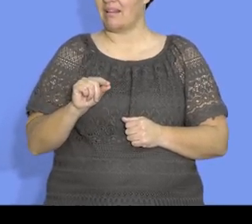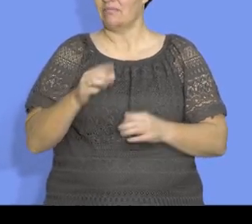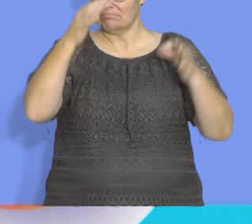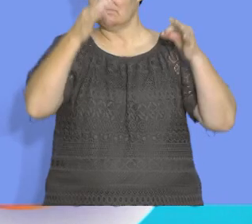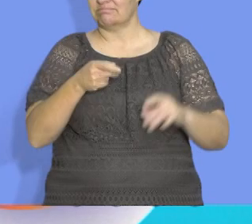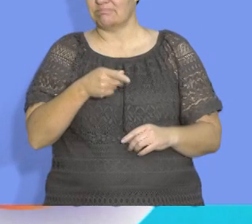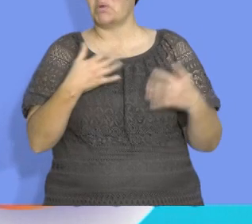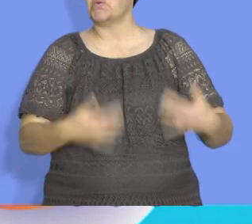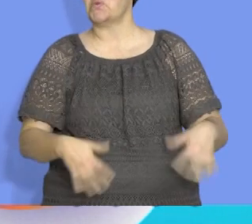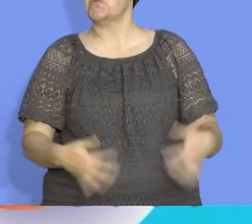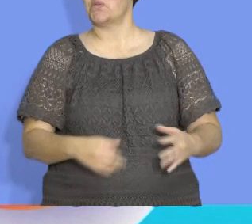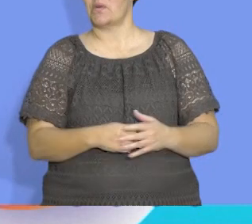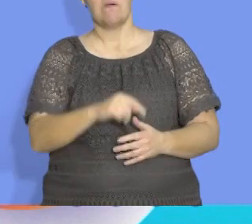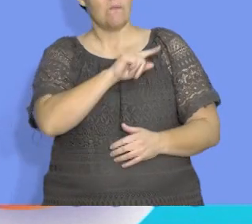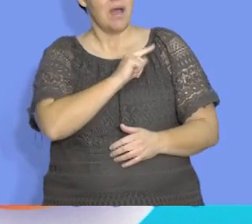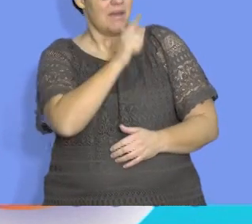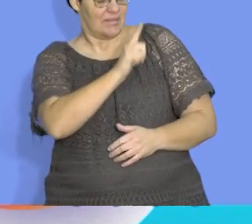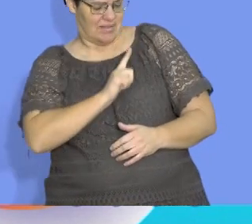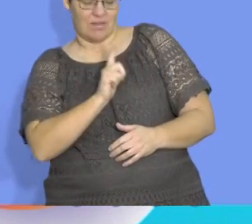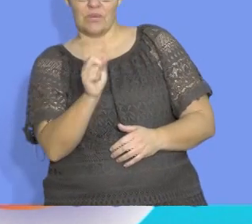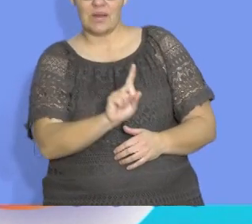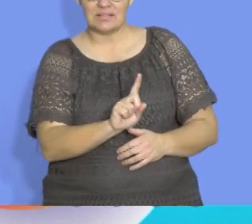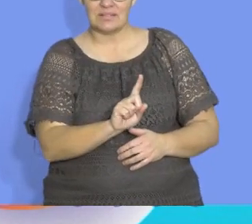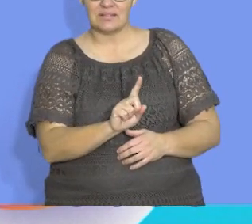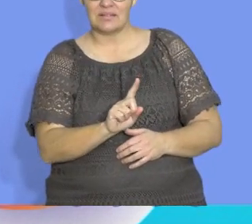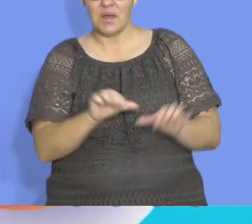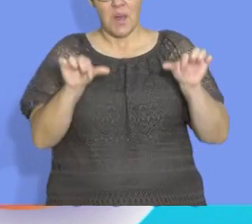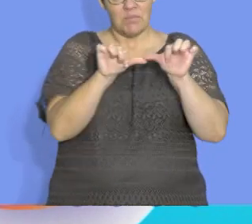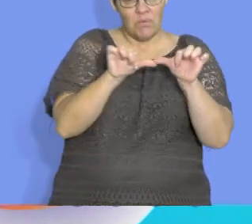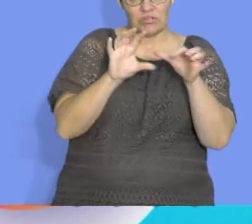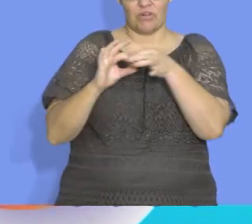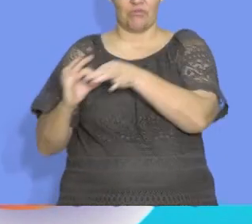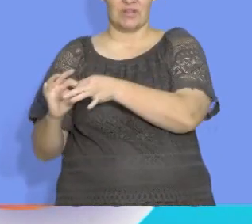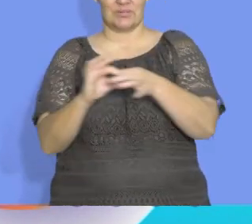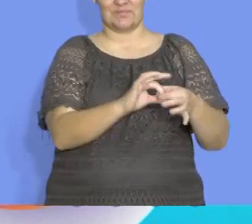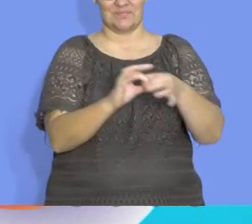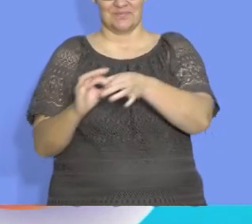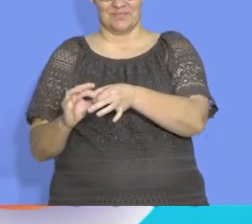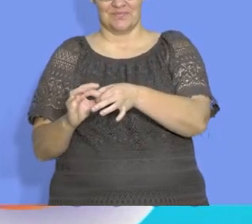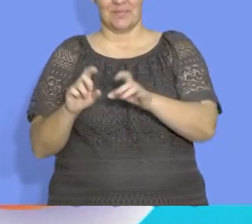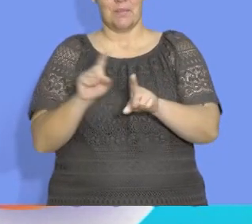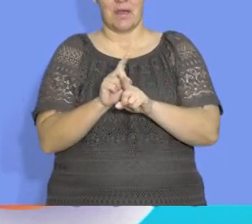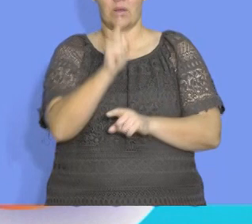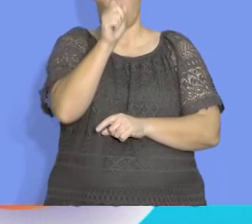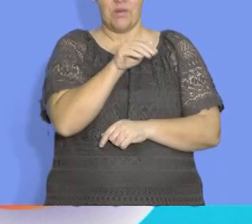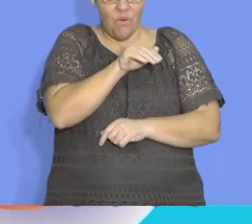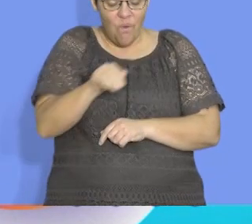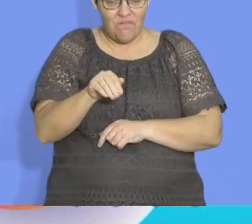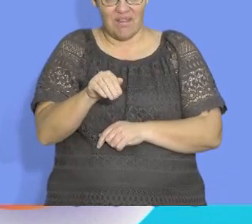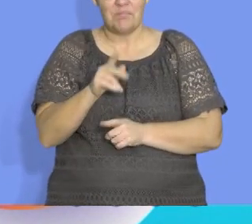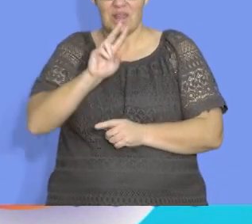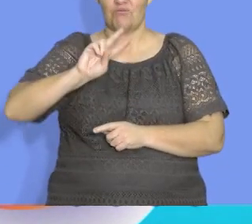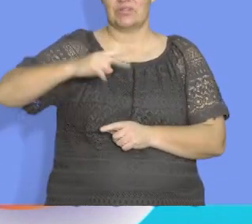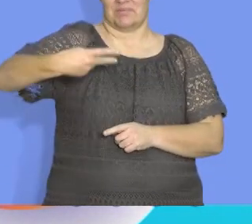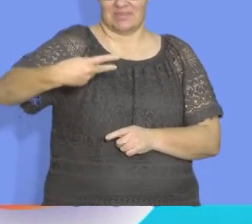to, because it's telling us about a proportional relationship, but it includes a 1 over, a